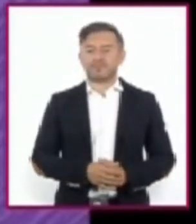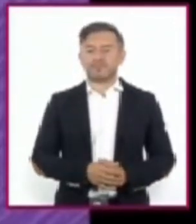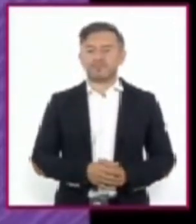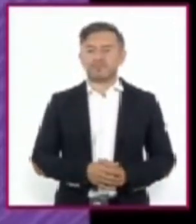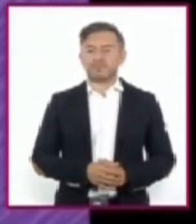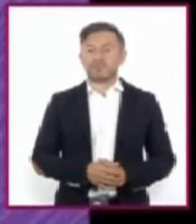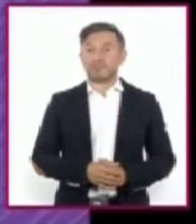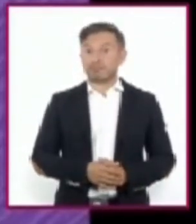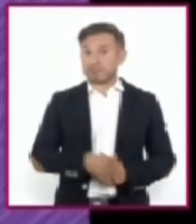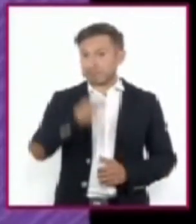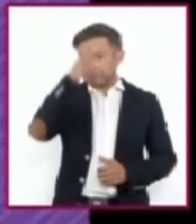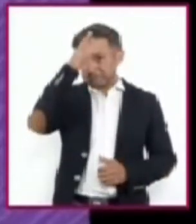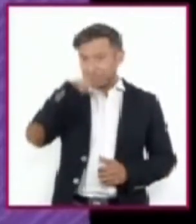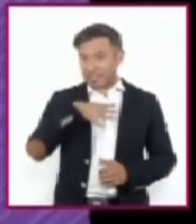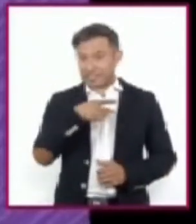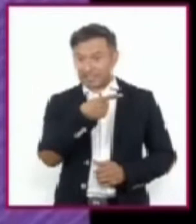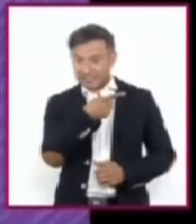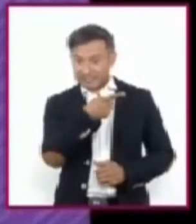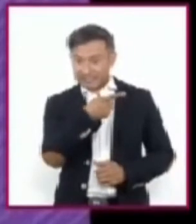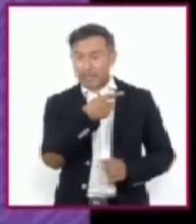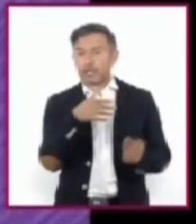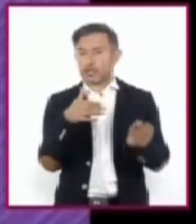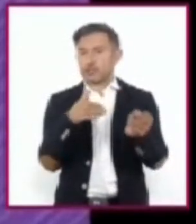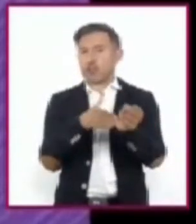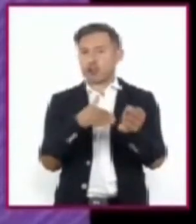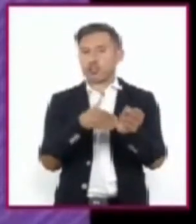He's a doctor.